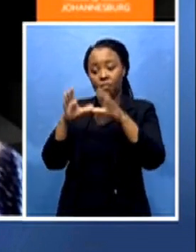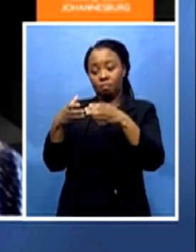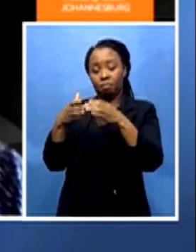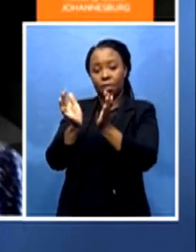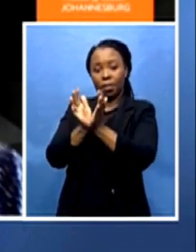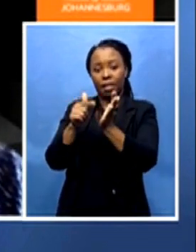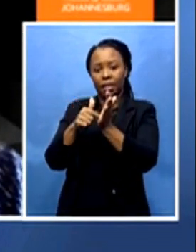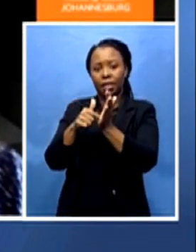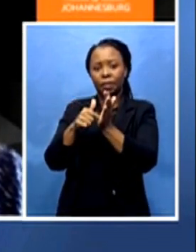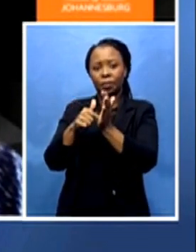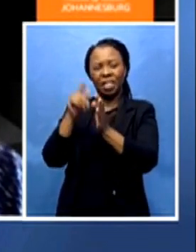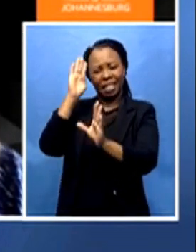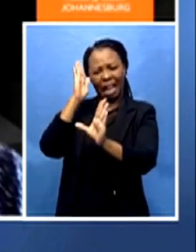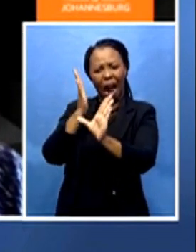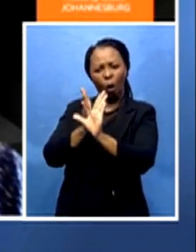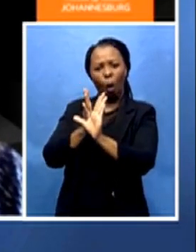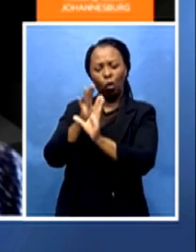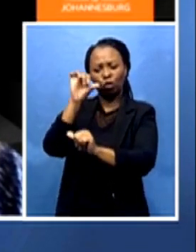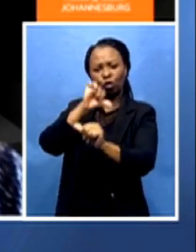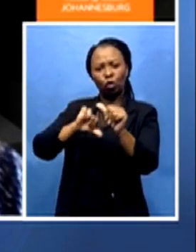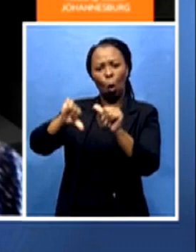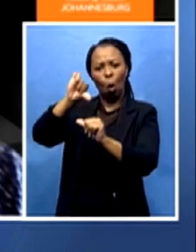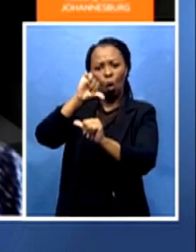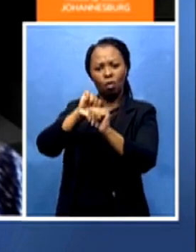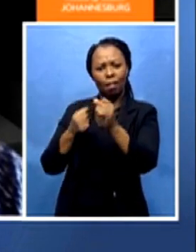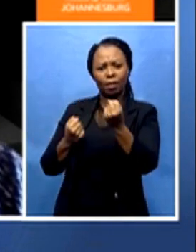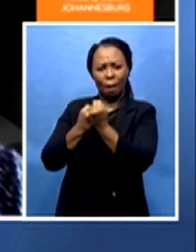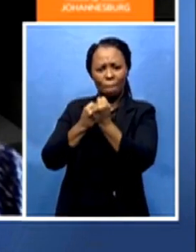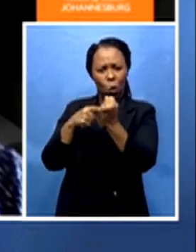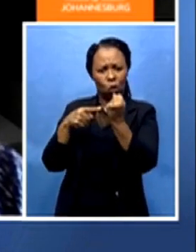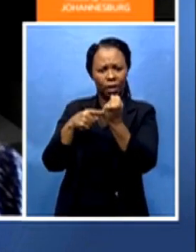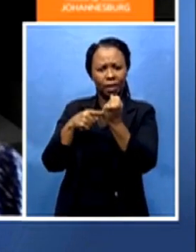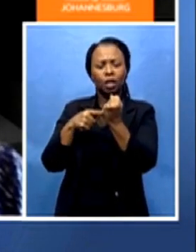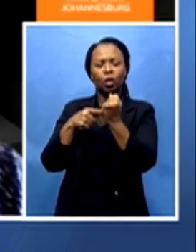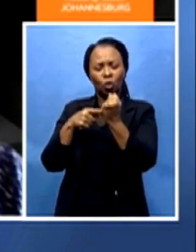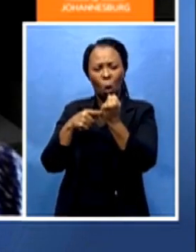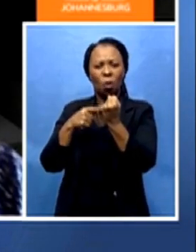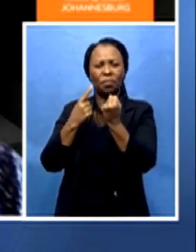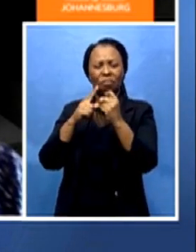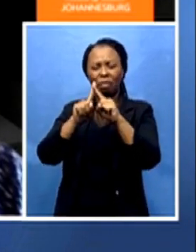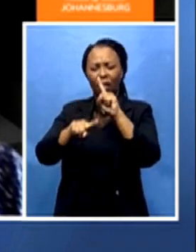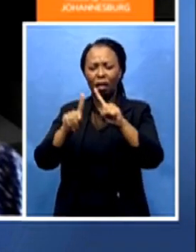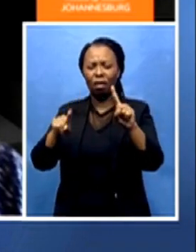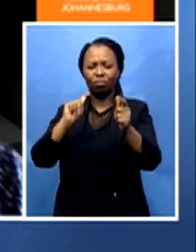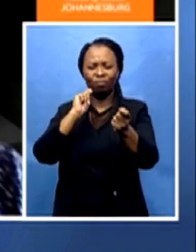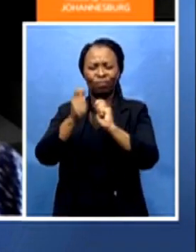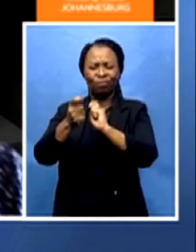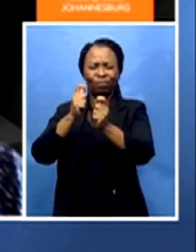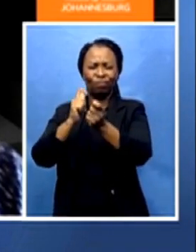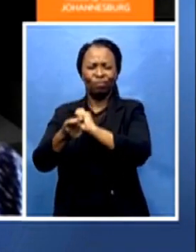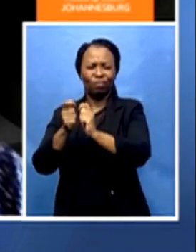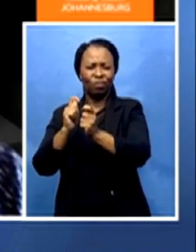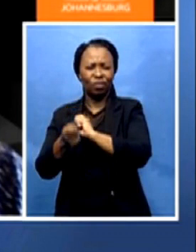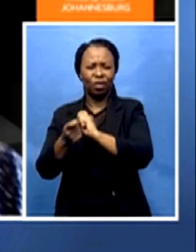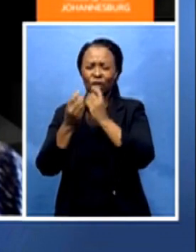with COVID-19 on one hand, all these changes that the learners are going through, that's critical